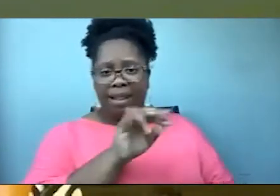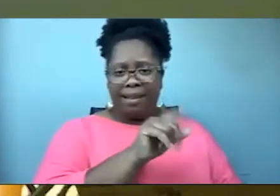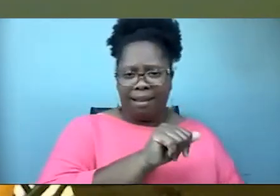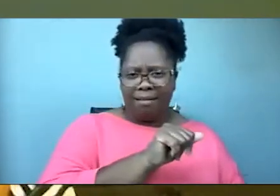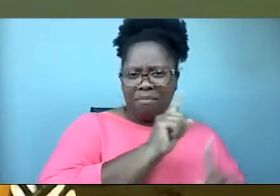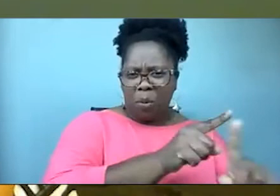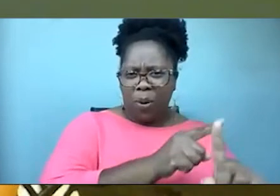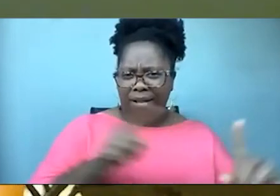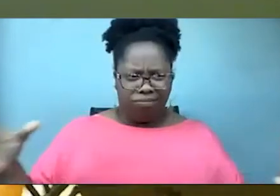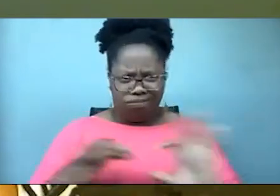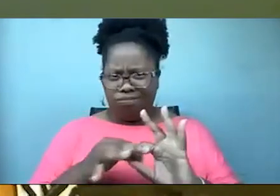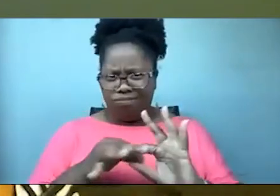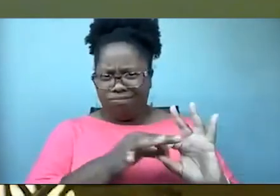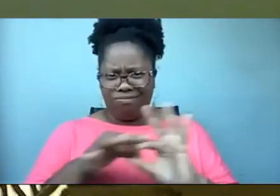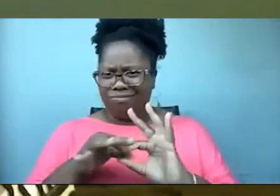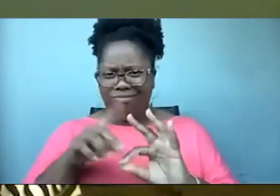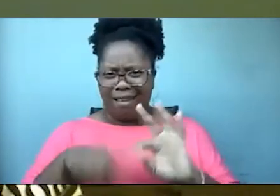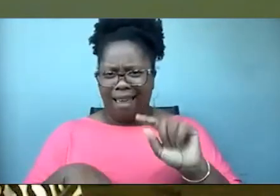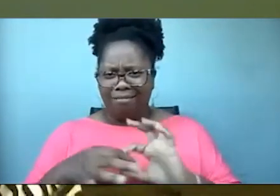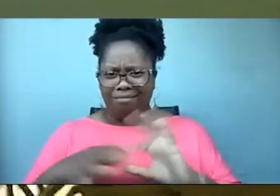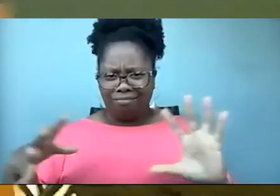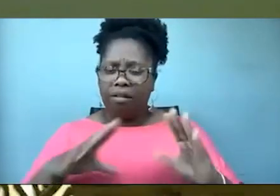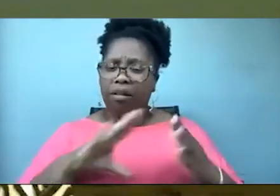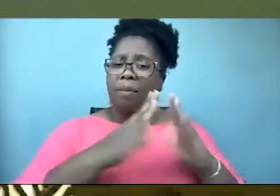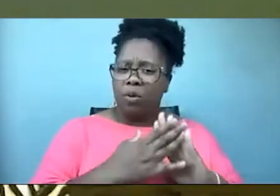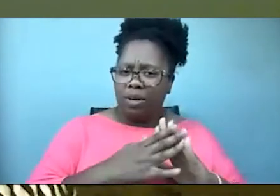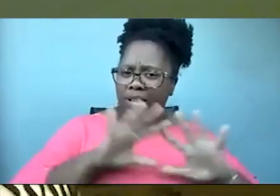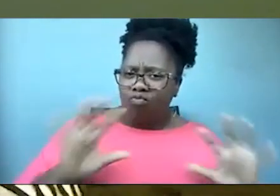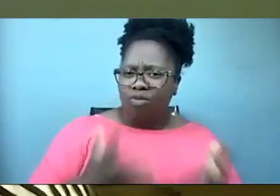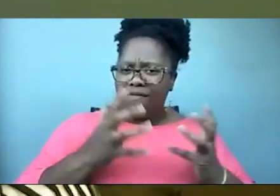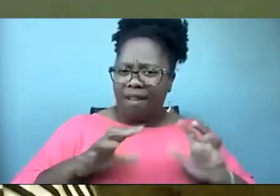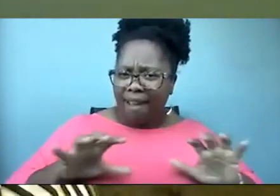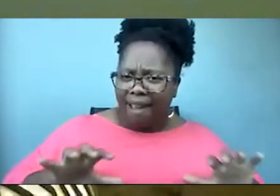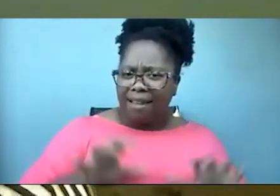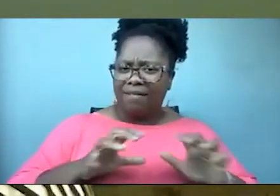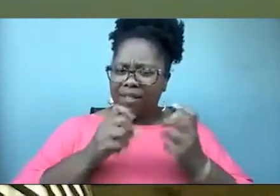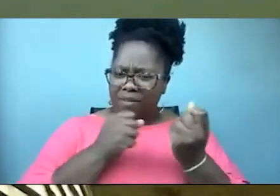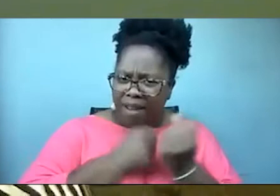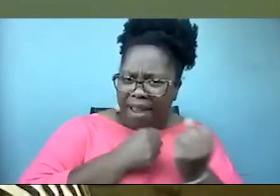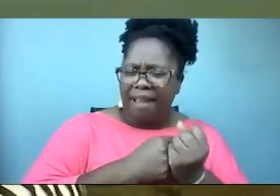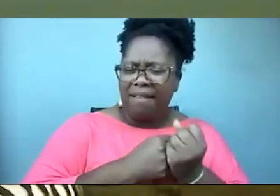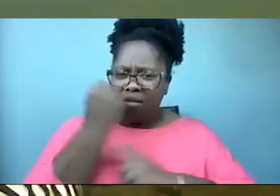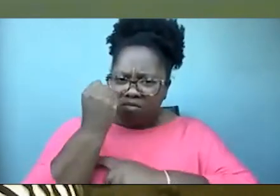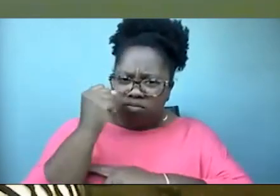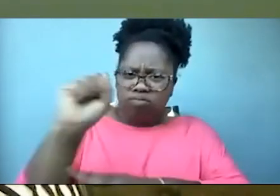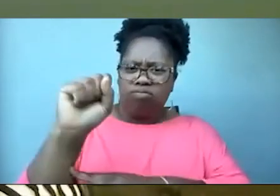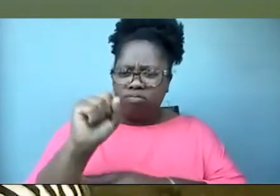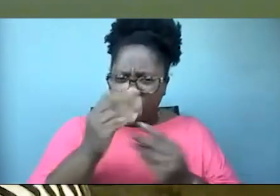activism and advocacy and movement and problem solving and solutions coming from the communities that are most